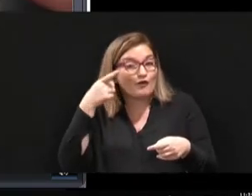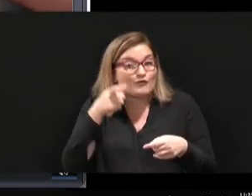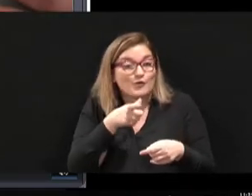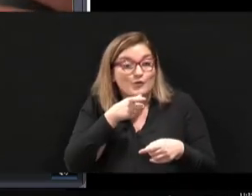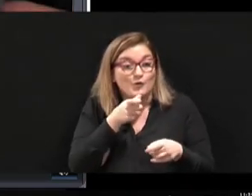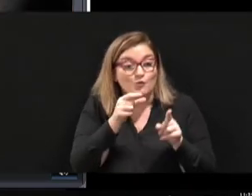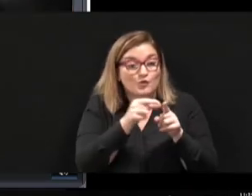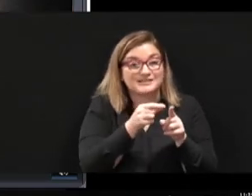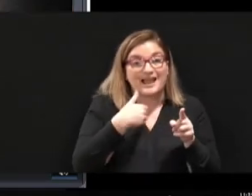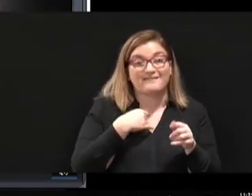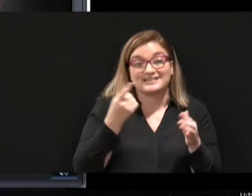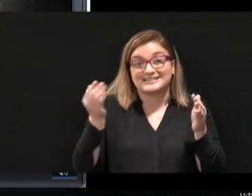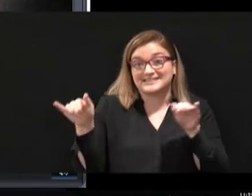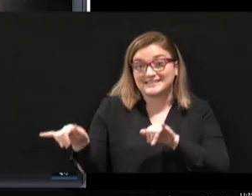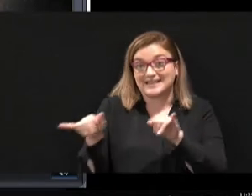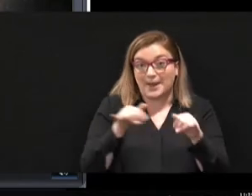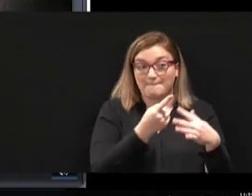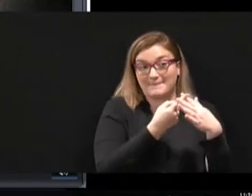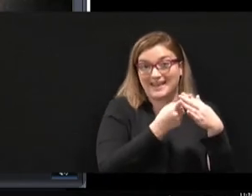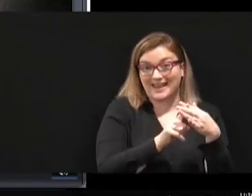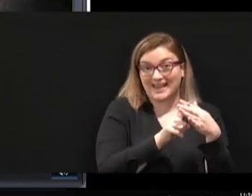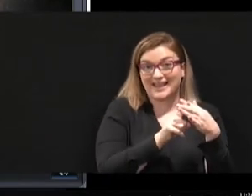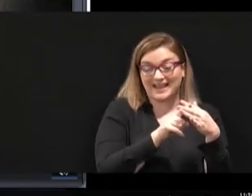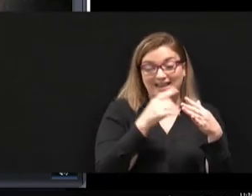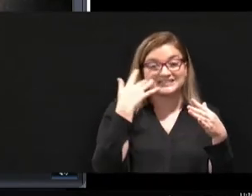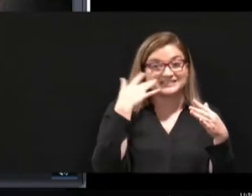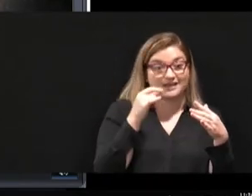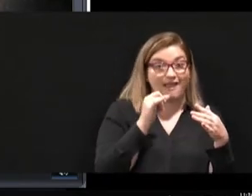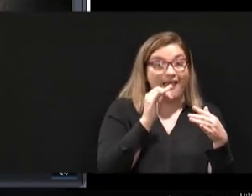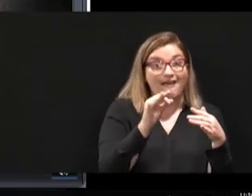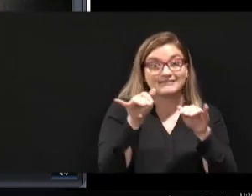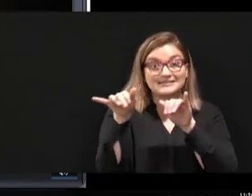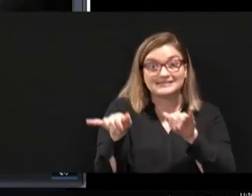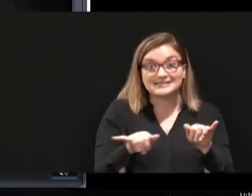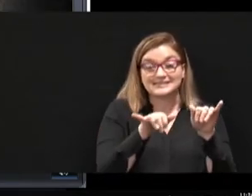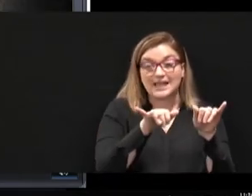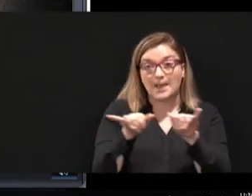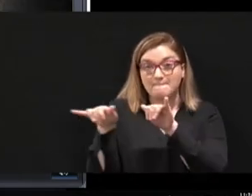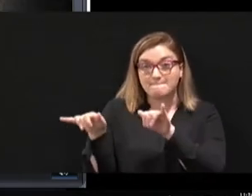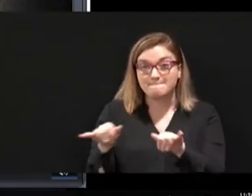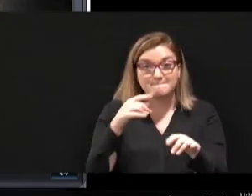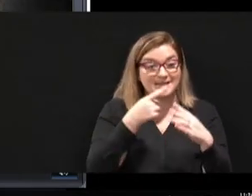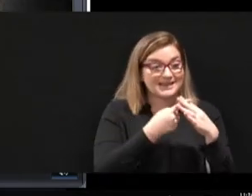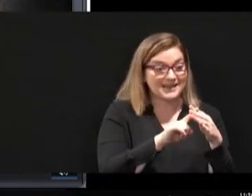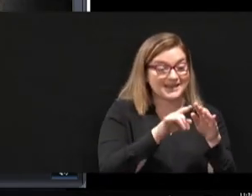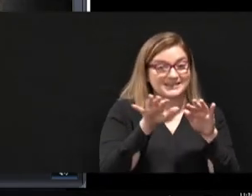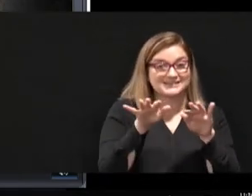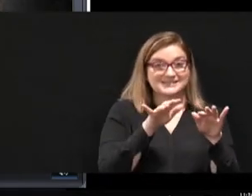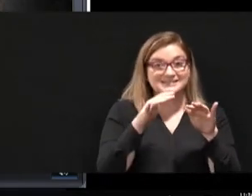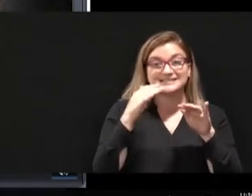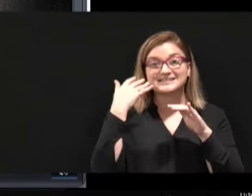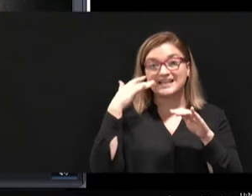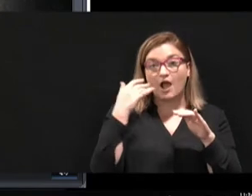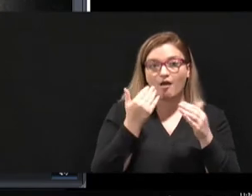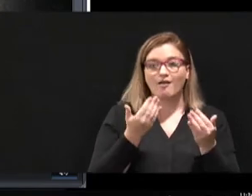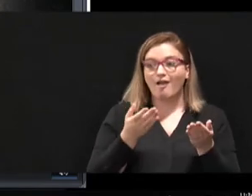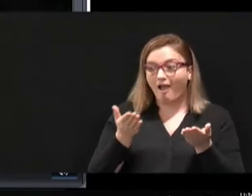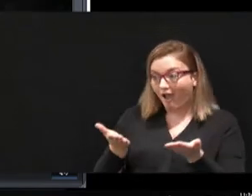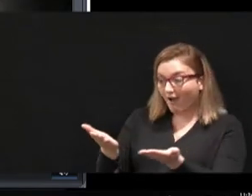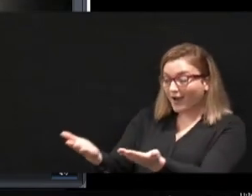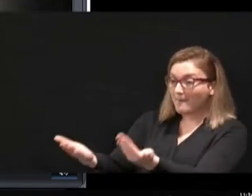sound. If my words have the same beginning sound, you're gonna say, come on in. Can you say